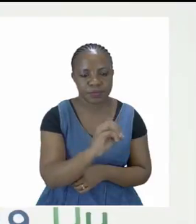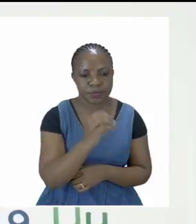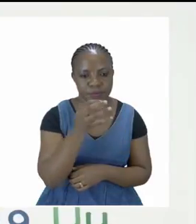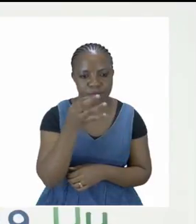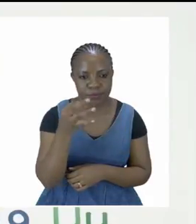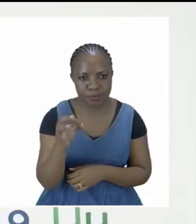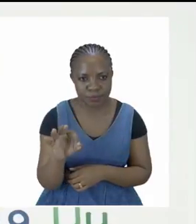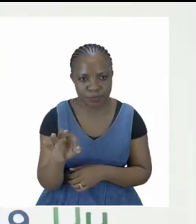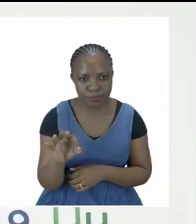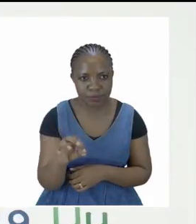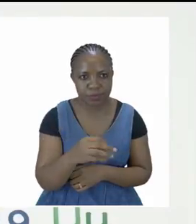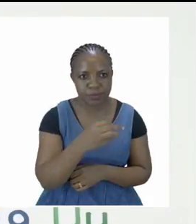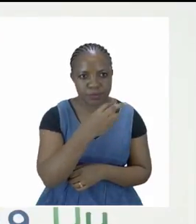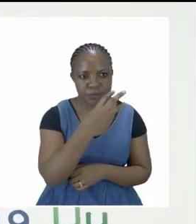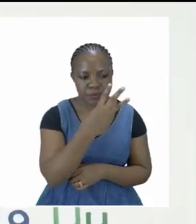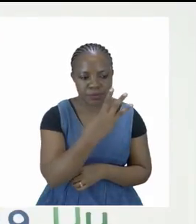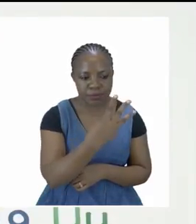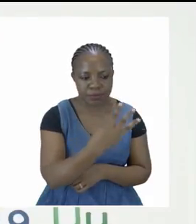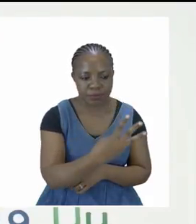309,